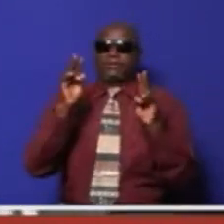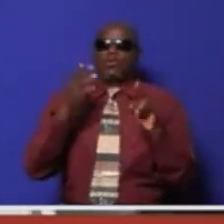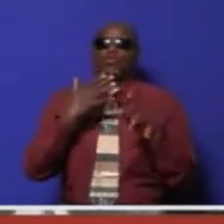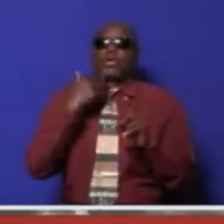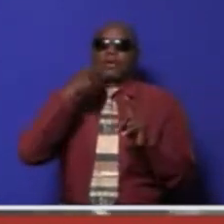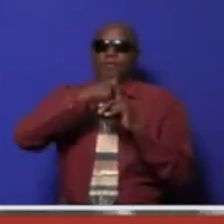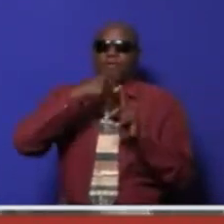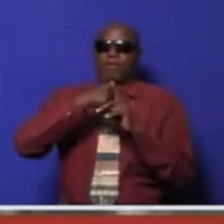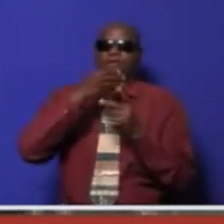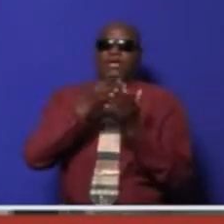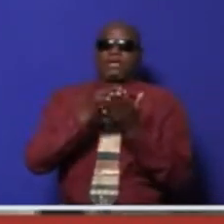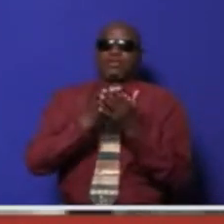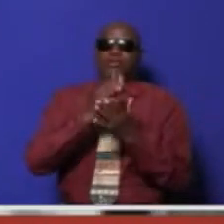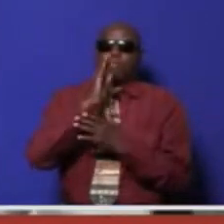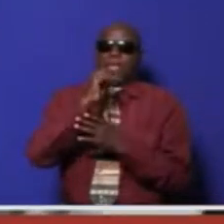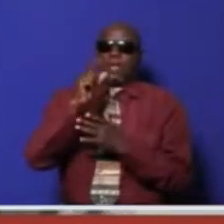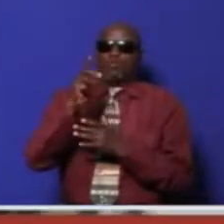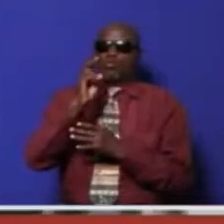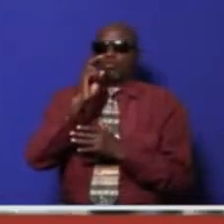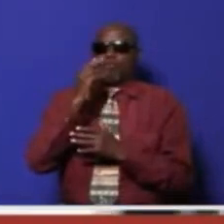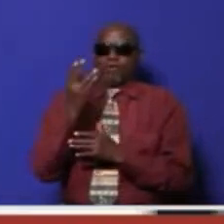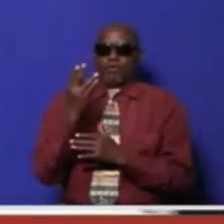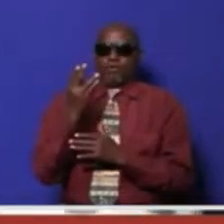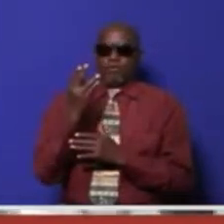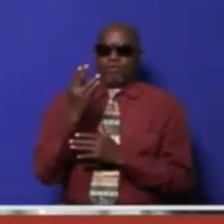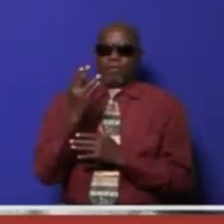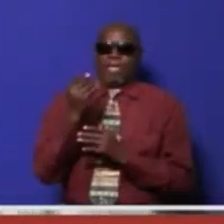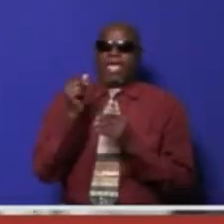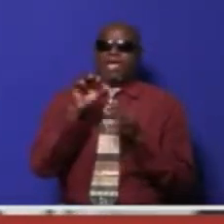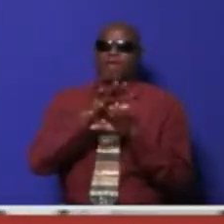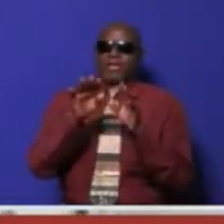financial bill 2024. Everything is just increased, from